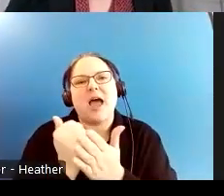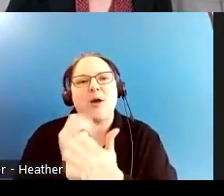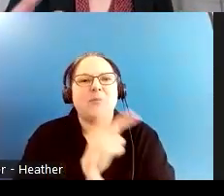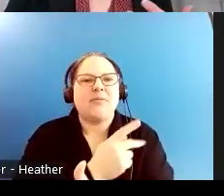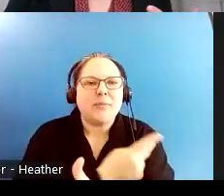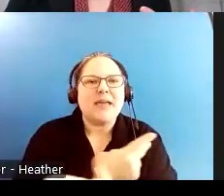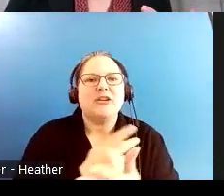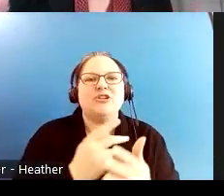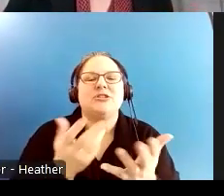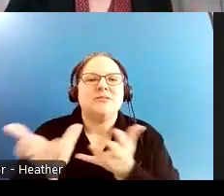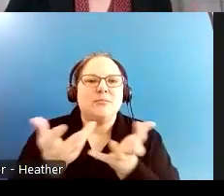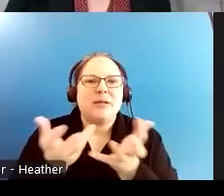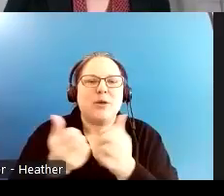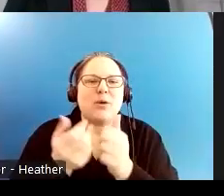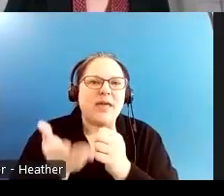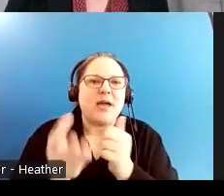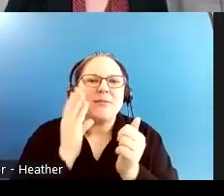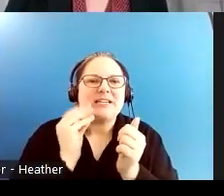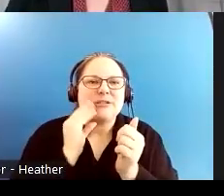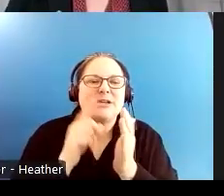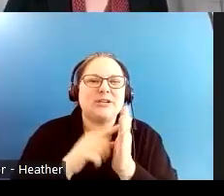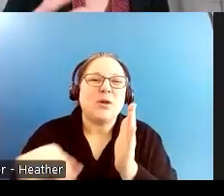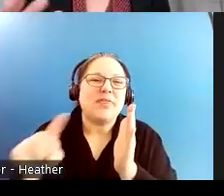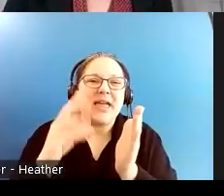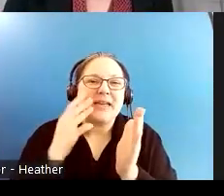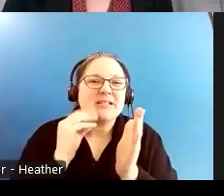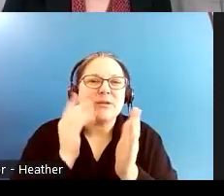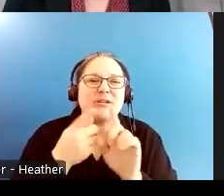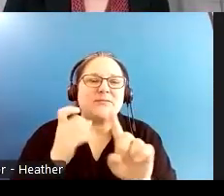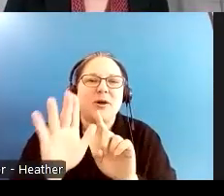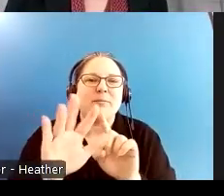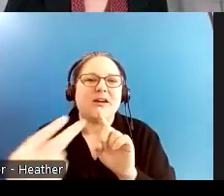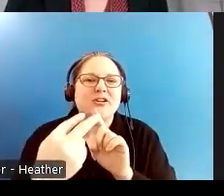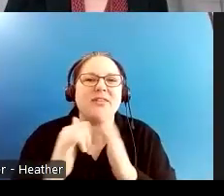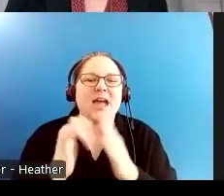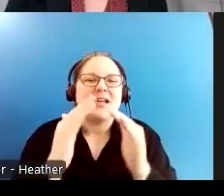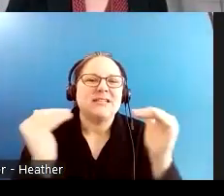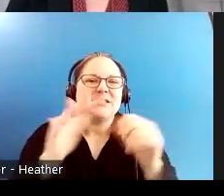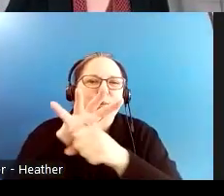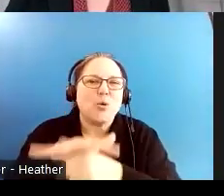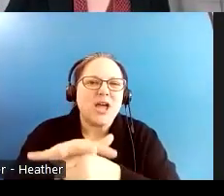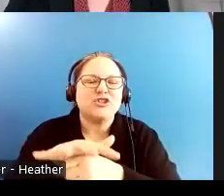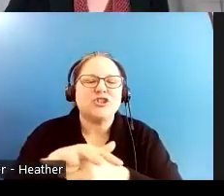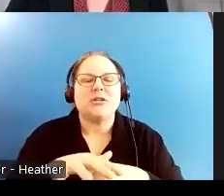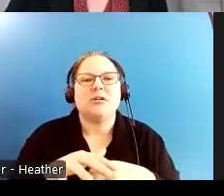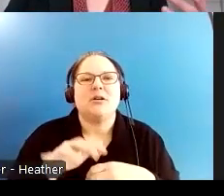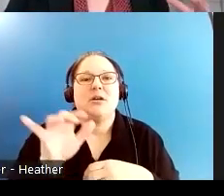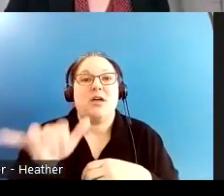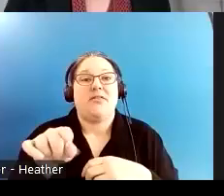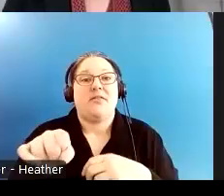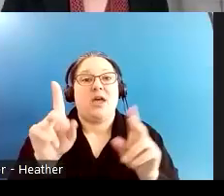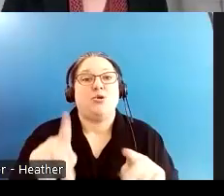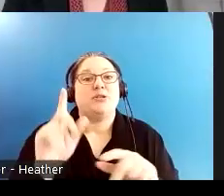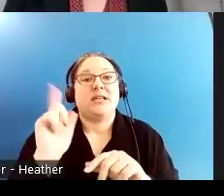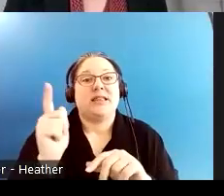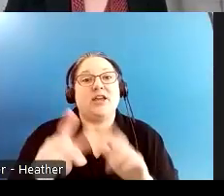being with them and experiencing what they go through from this like systemic oppression. And this person was actually later